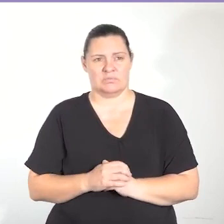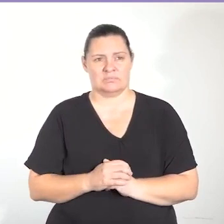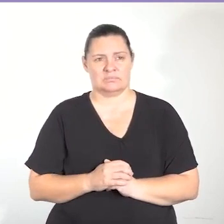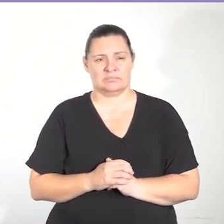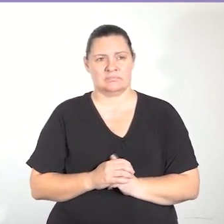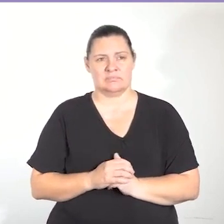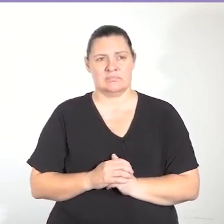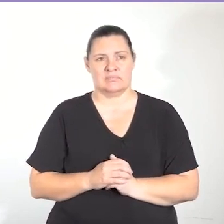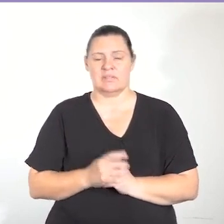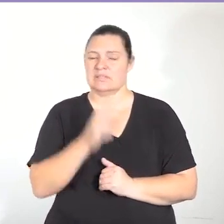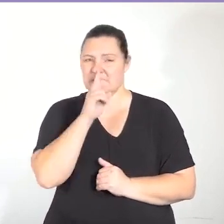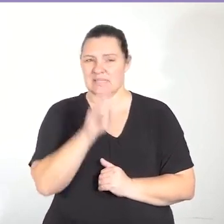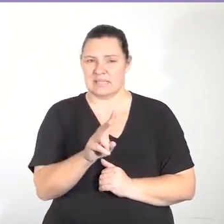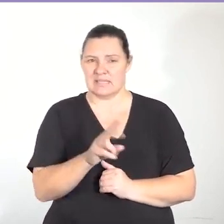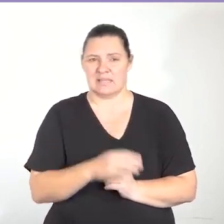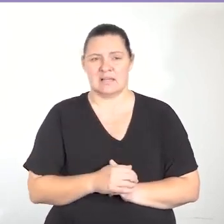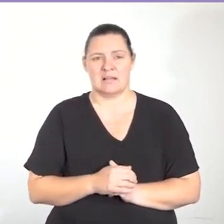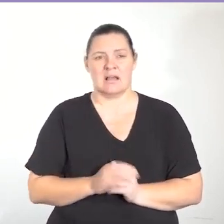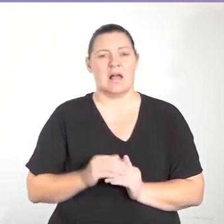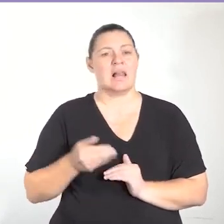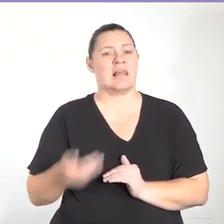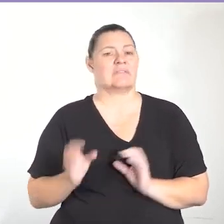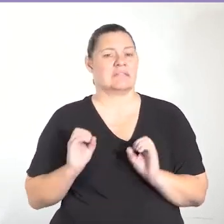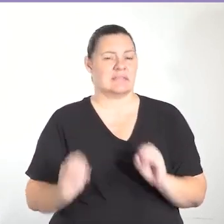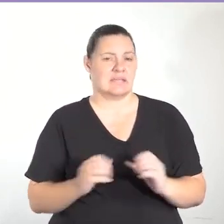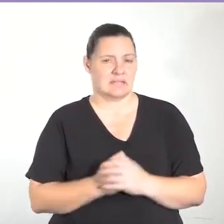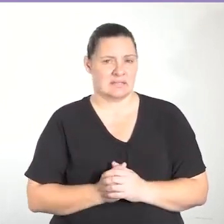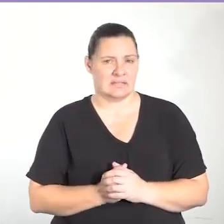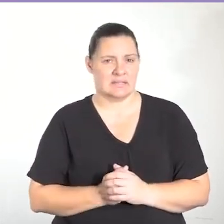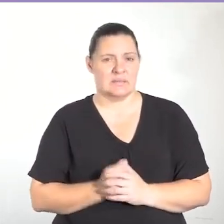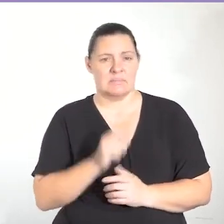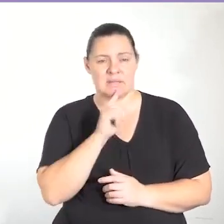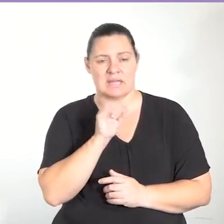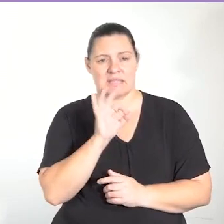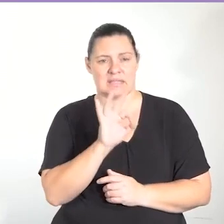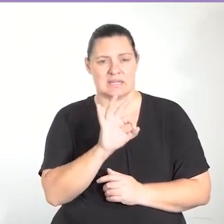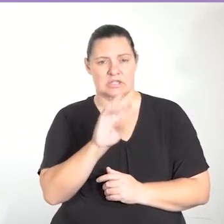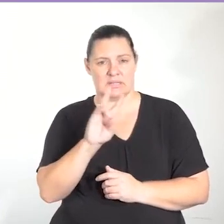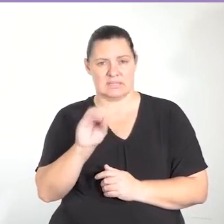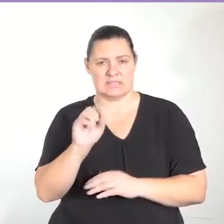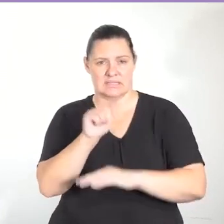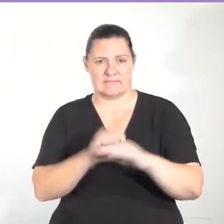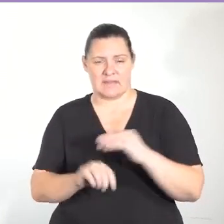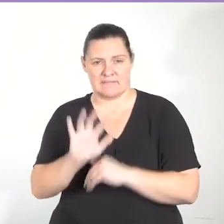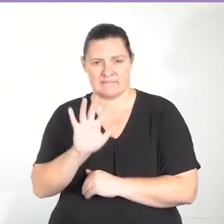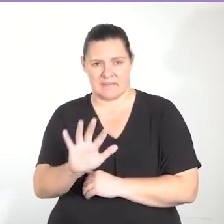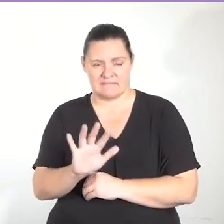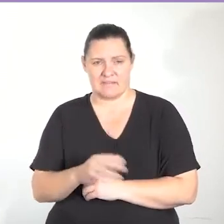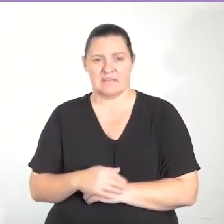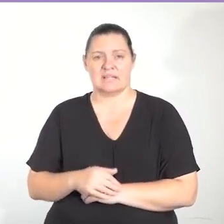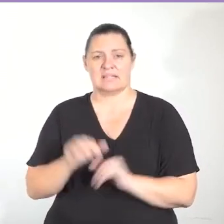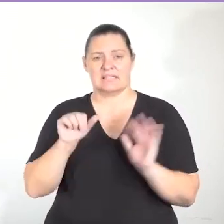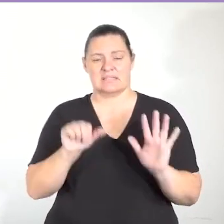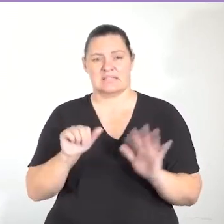is 0. And then we can see here that there is no remainder. That means that 320 divided by 5